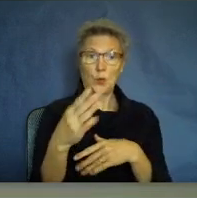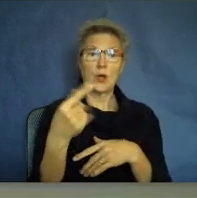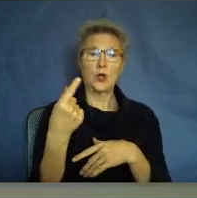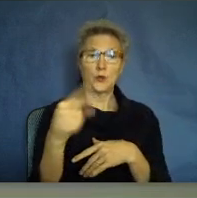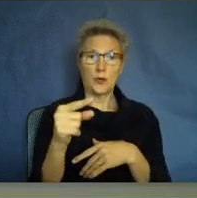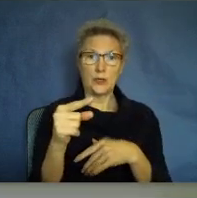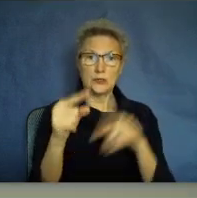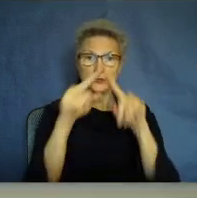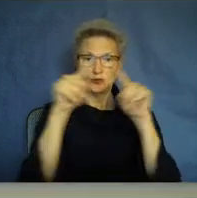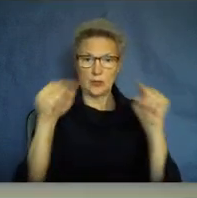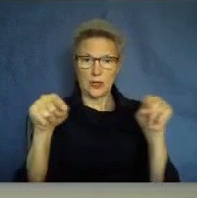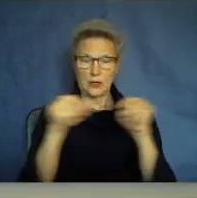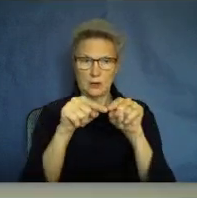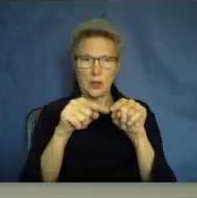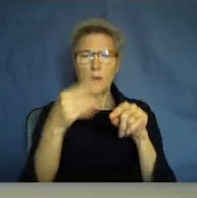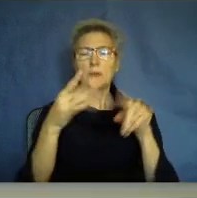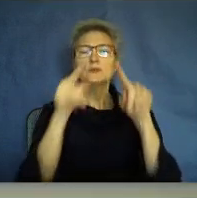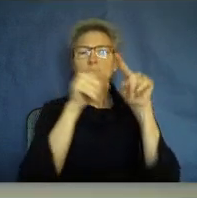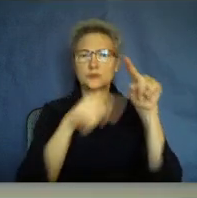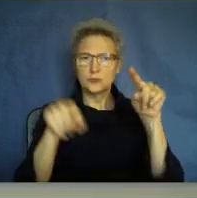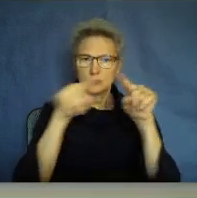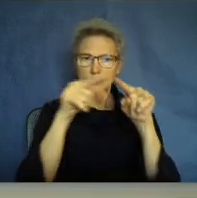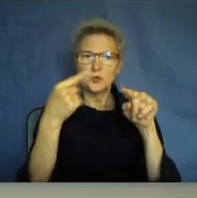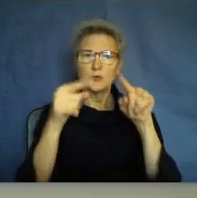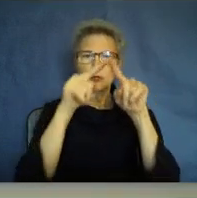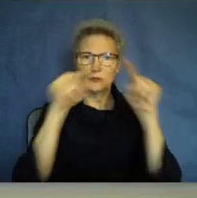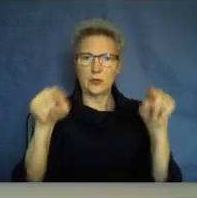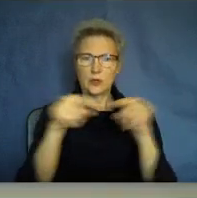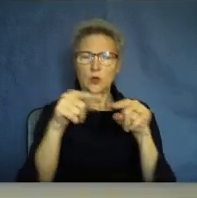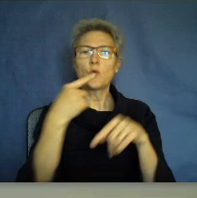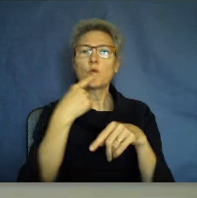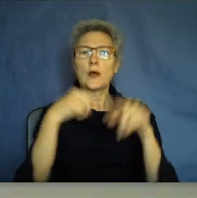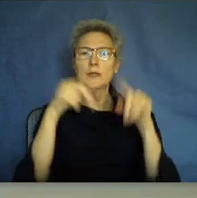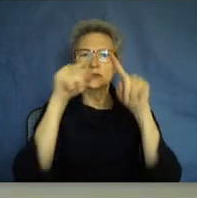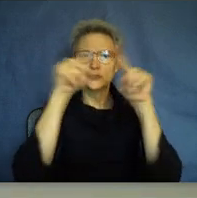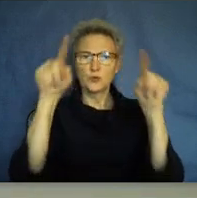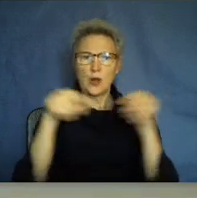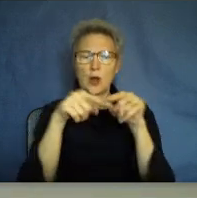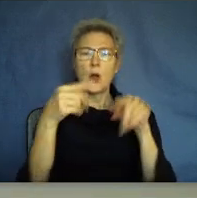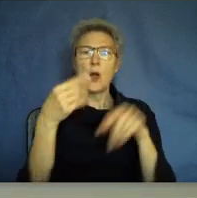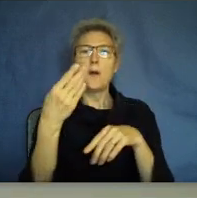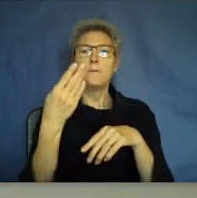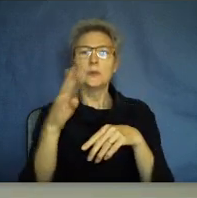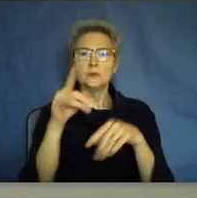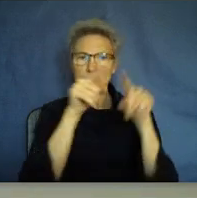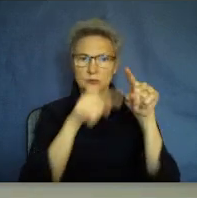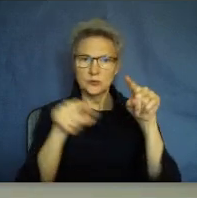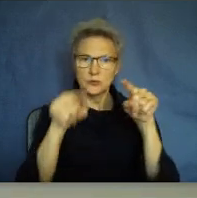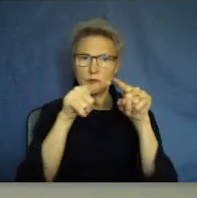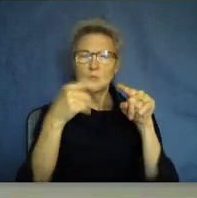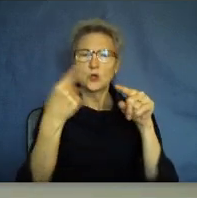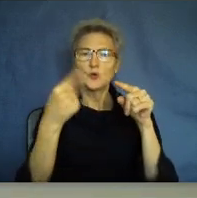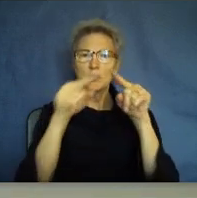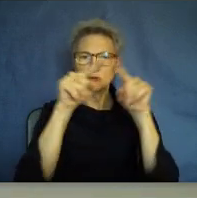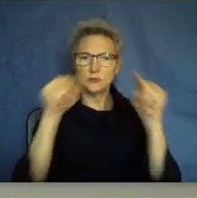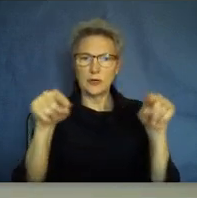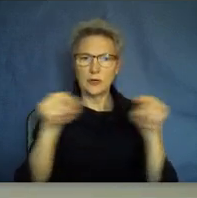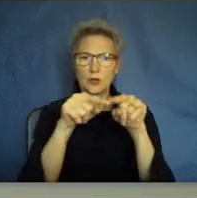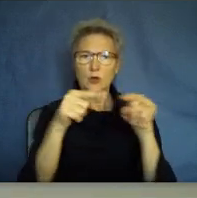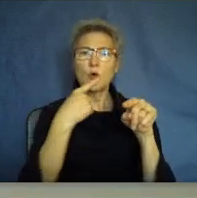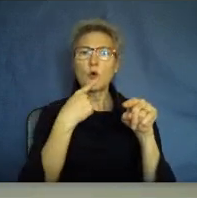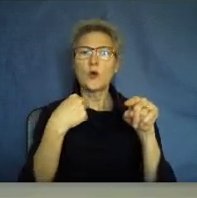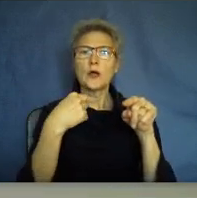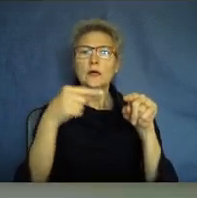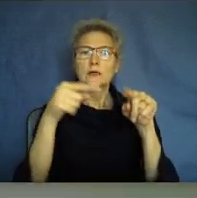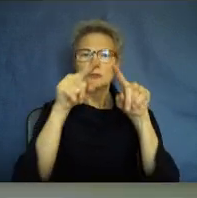green triangle, a red square, blue circle, green triangle, red square. And if somebody asked you what would